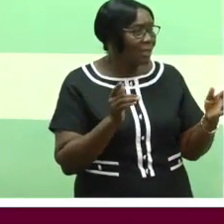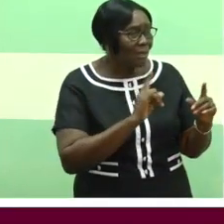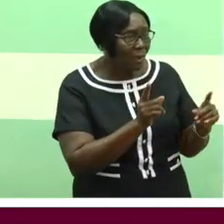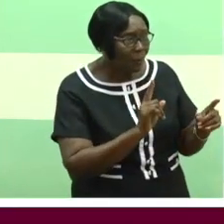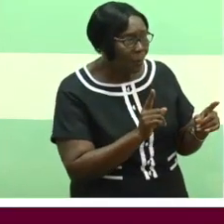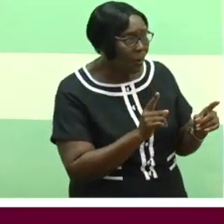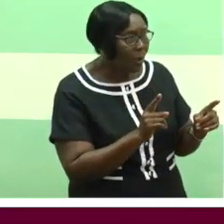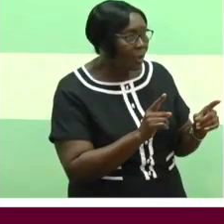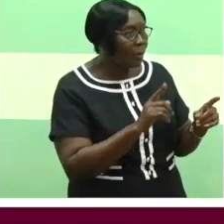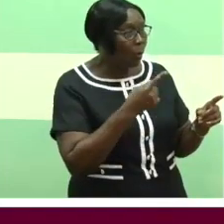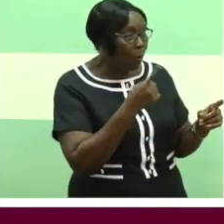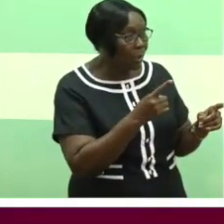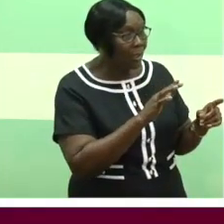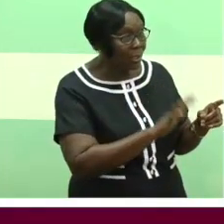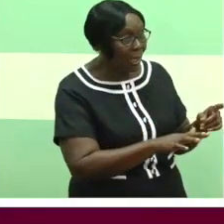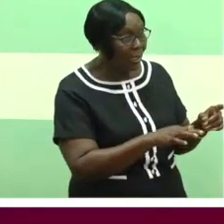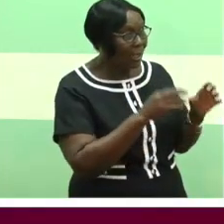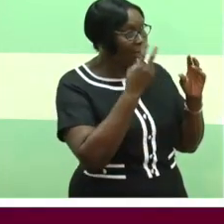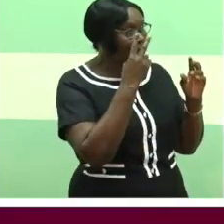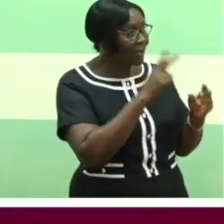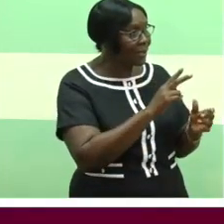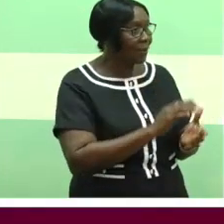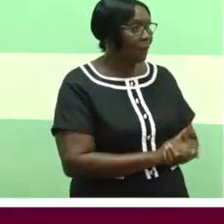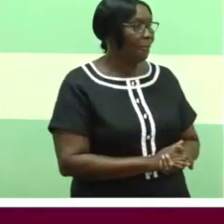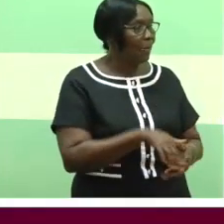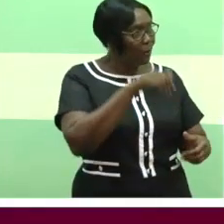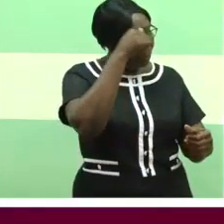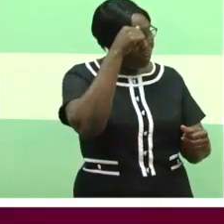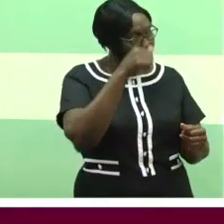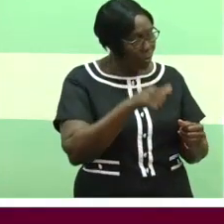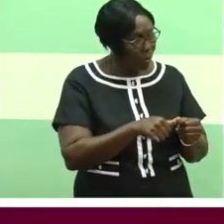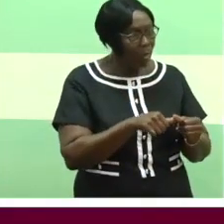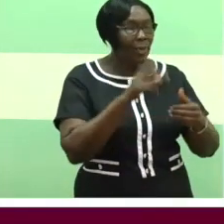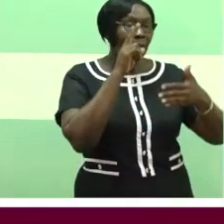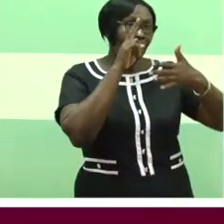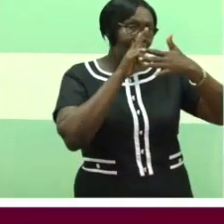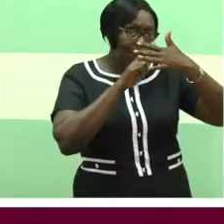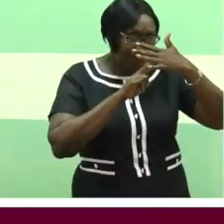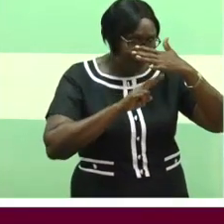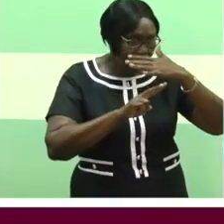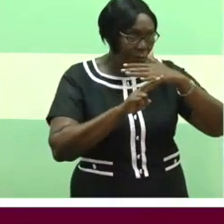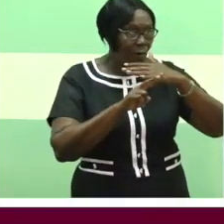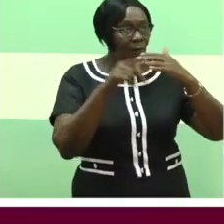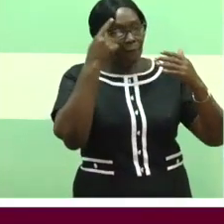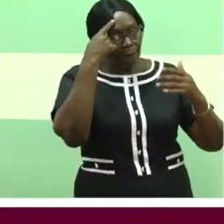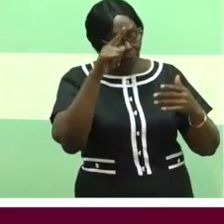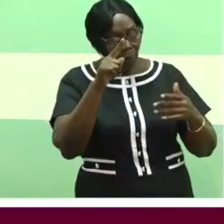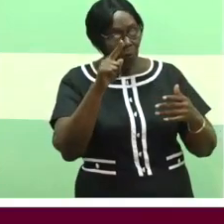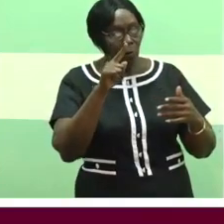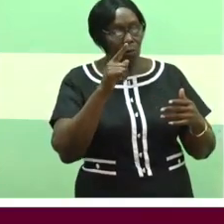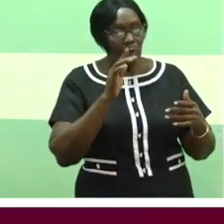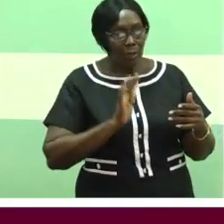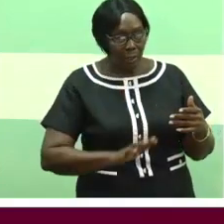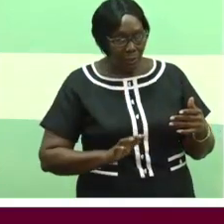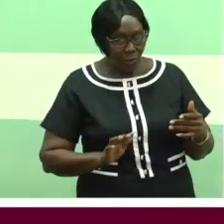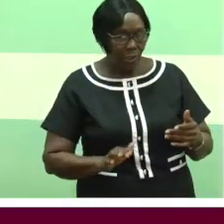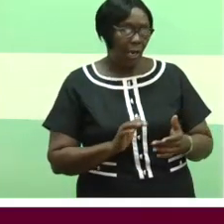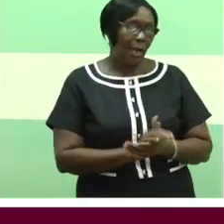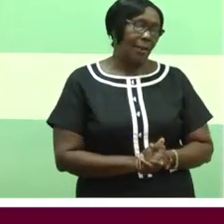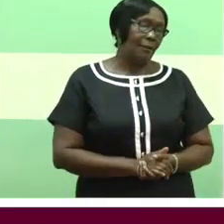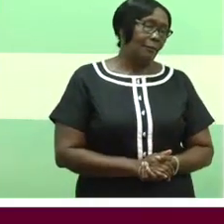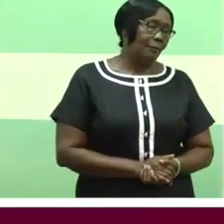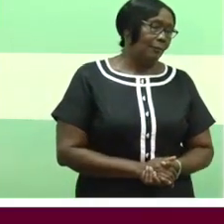put it somewhere that only the child can see it? And remember, it is a visual schedule for the